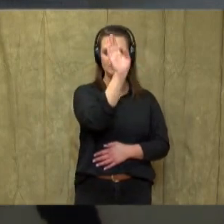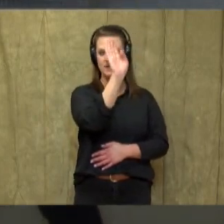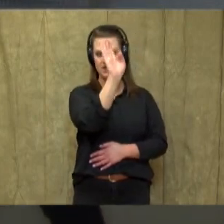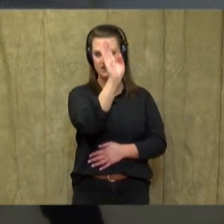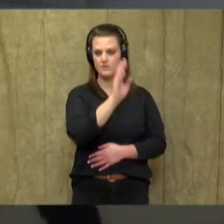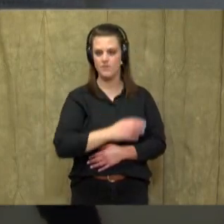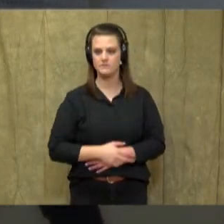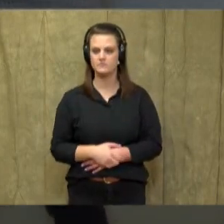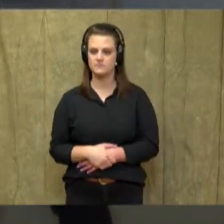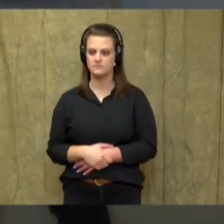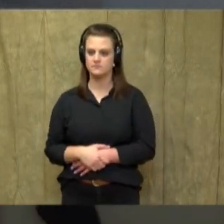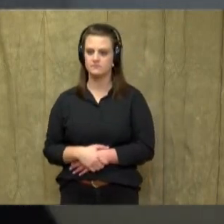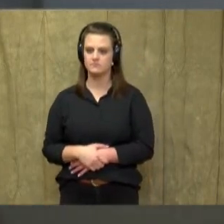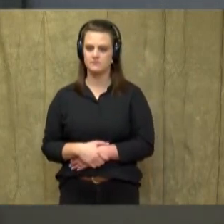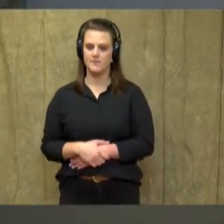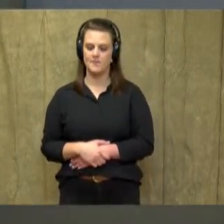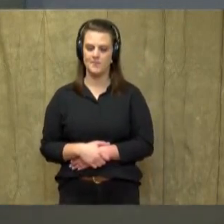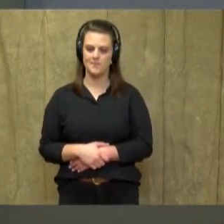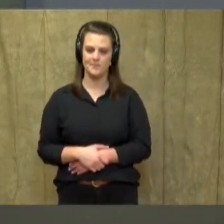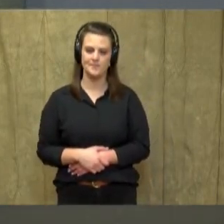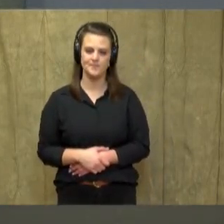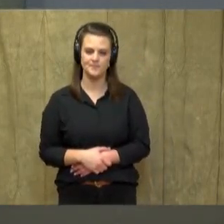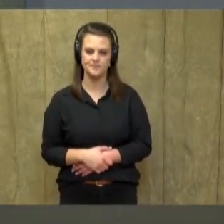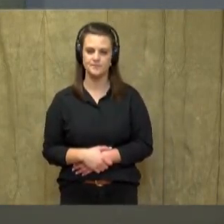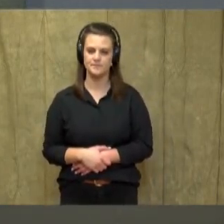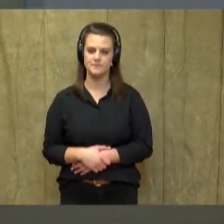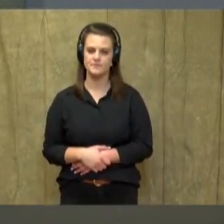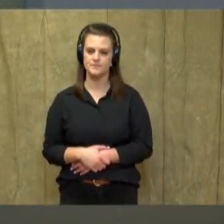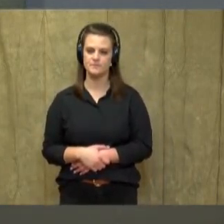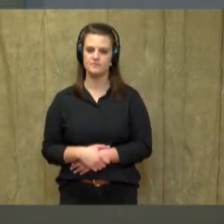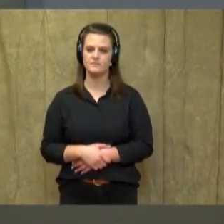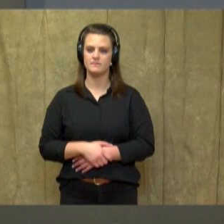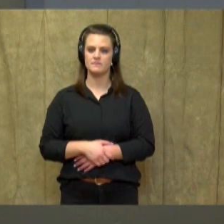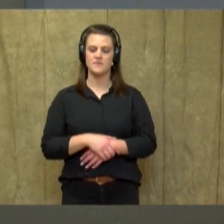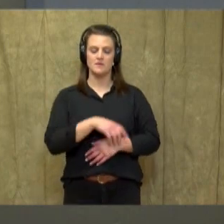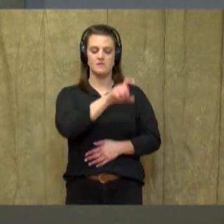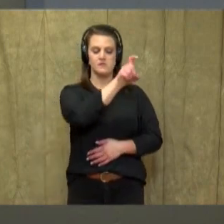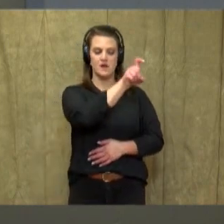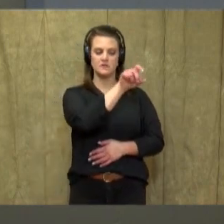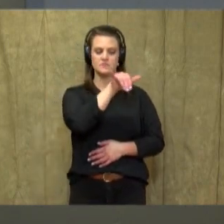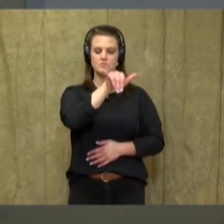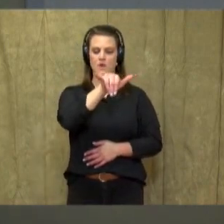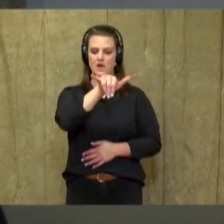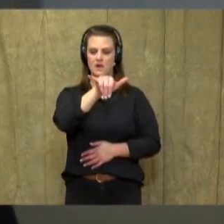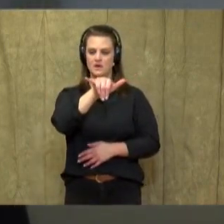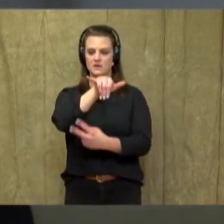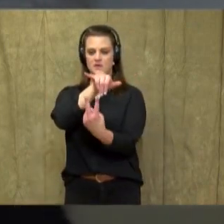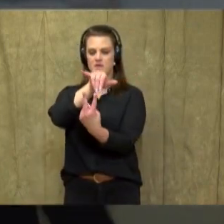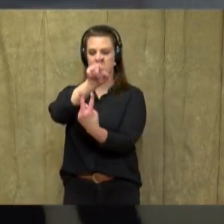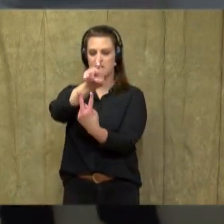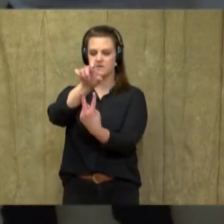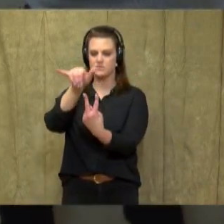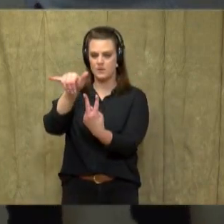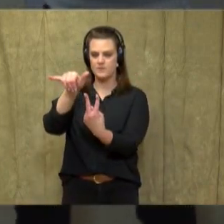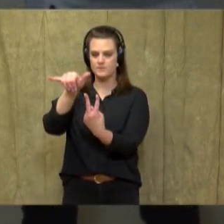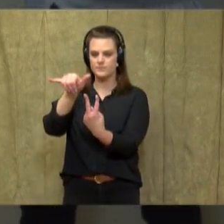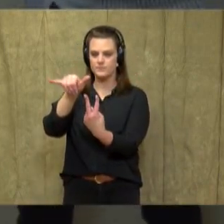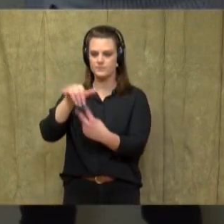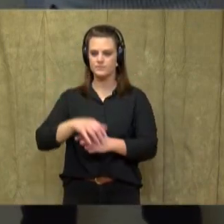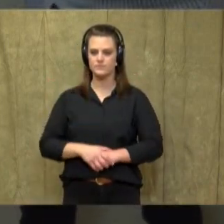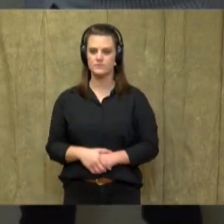and pattern B. And then remember that this is X and